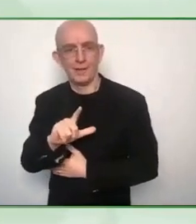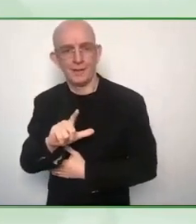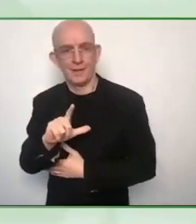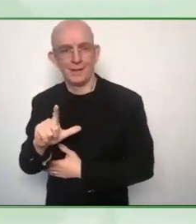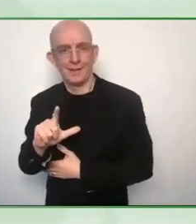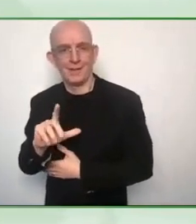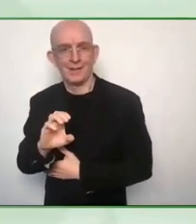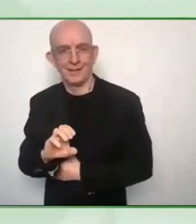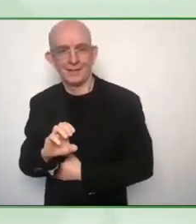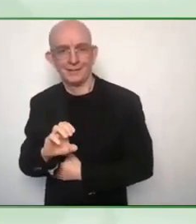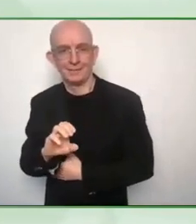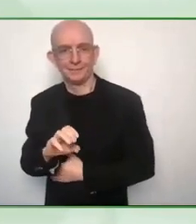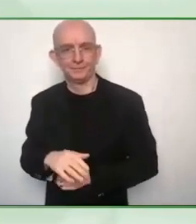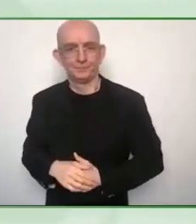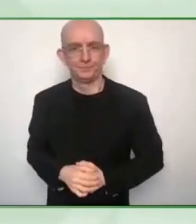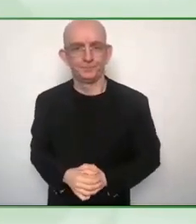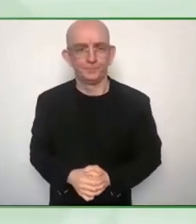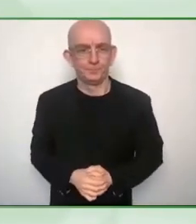in Switzerland.